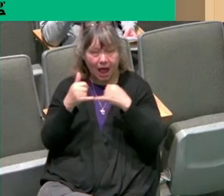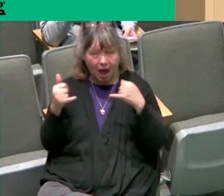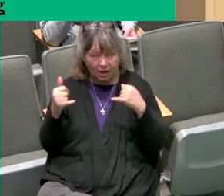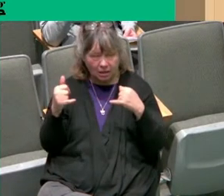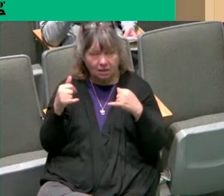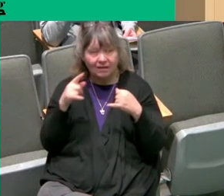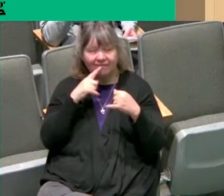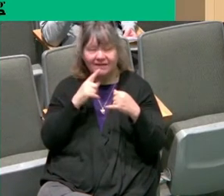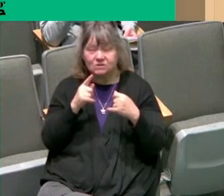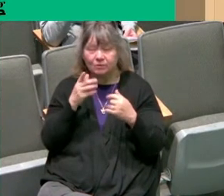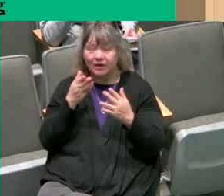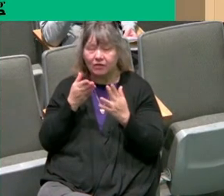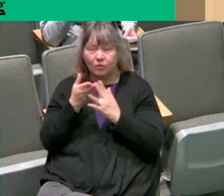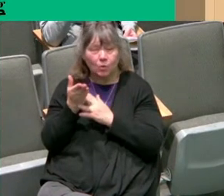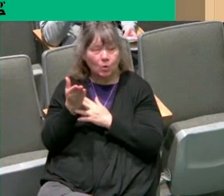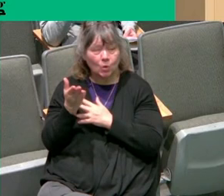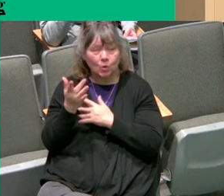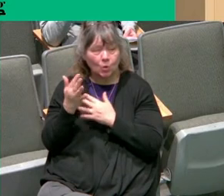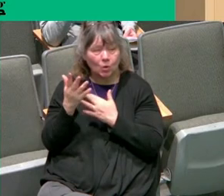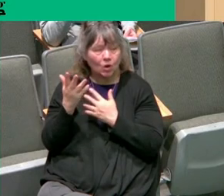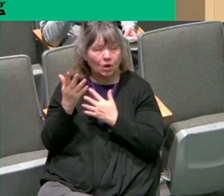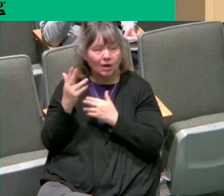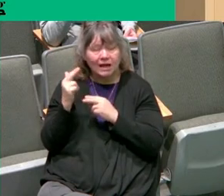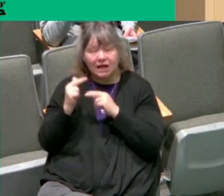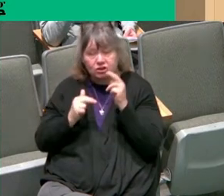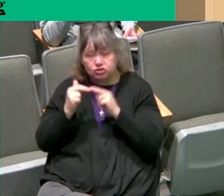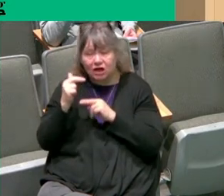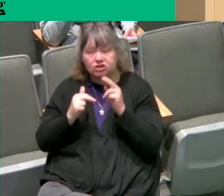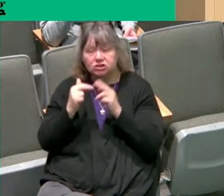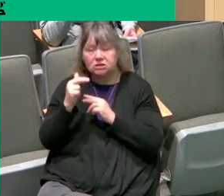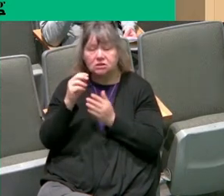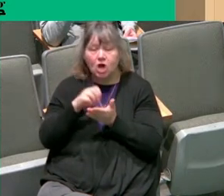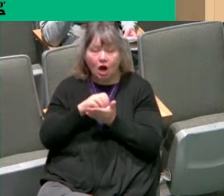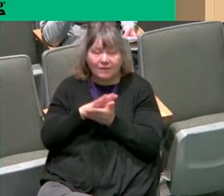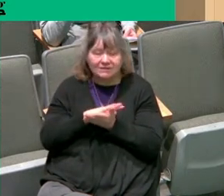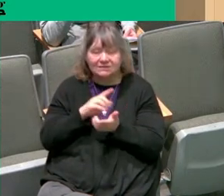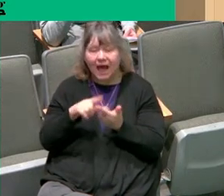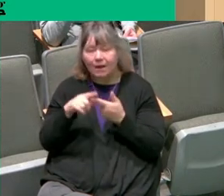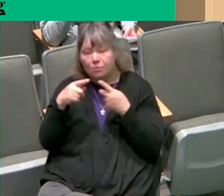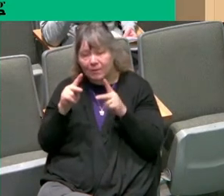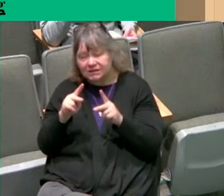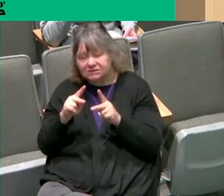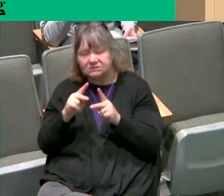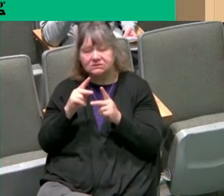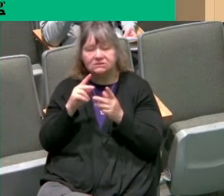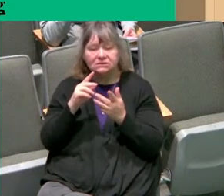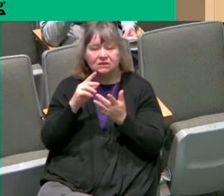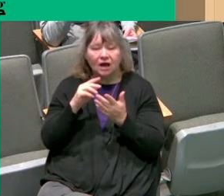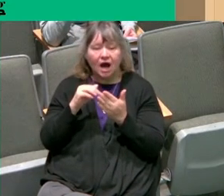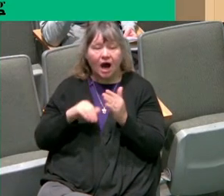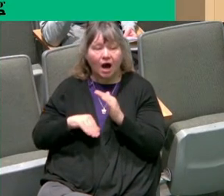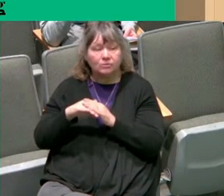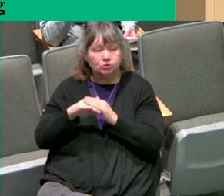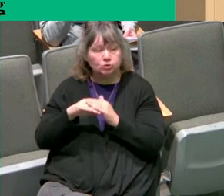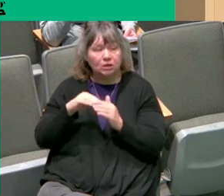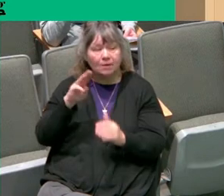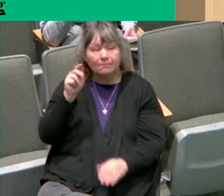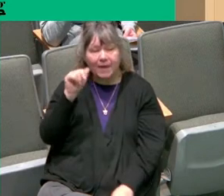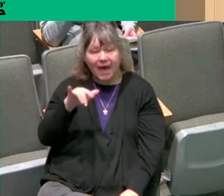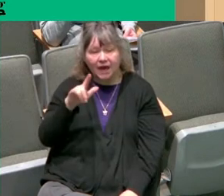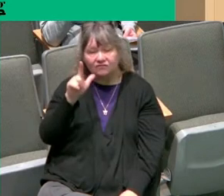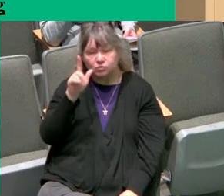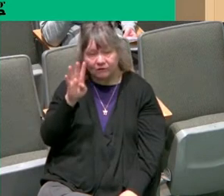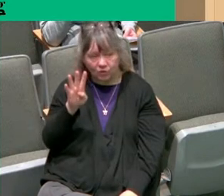us through due diligence through construct construction documents and permitting up to May of